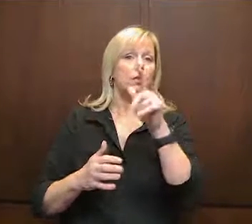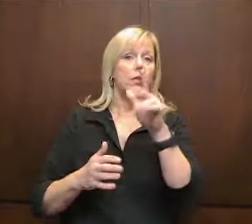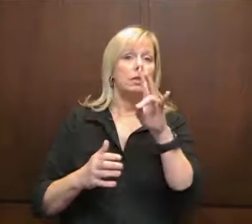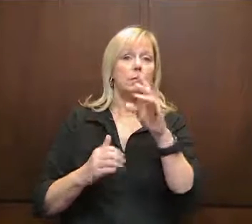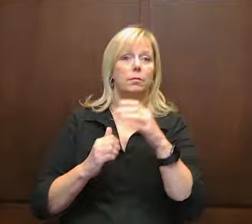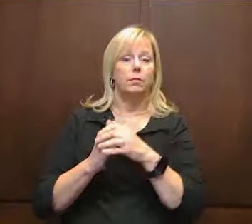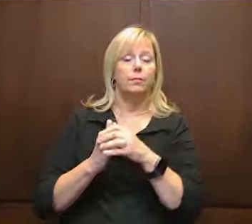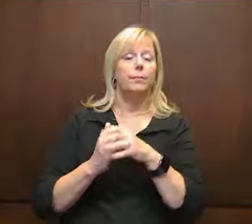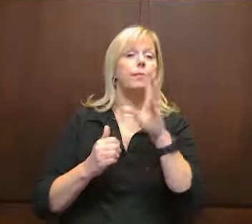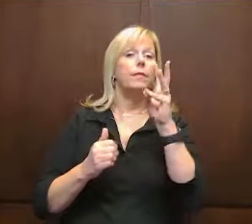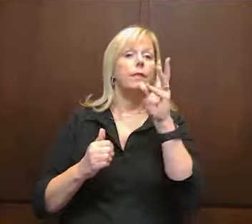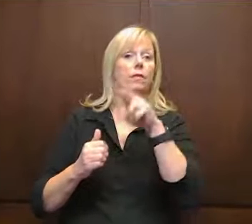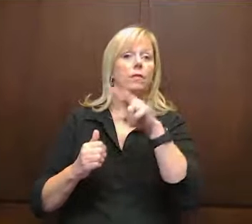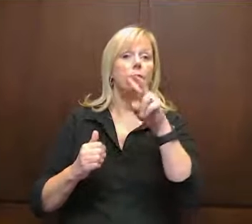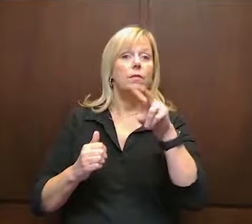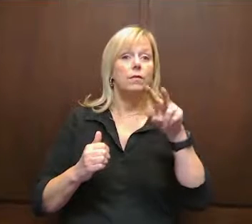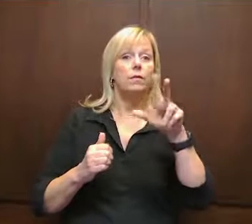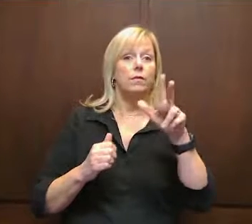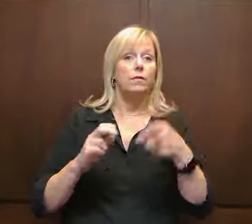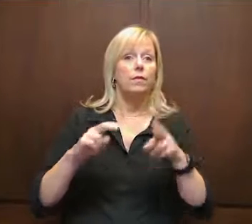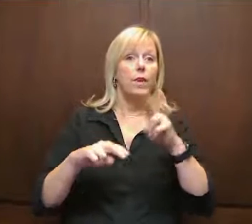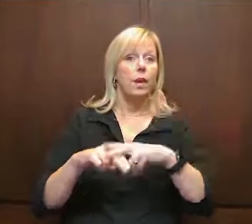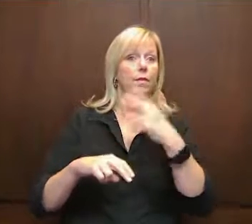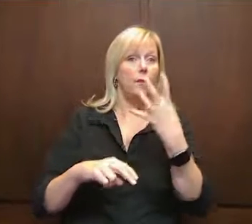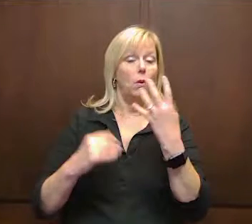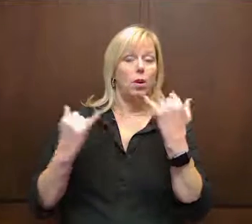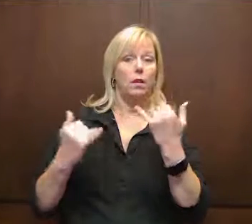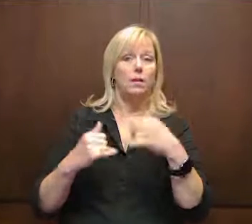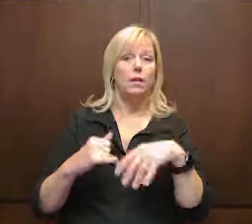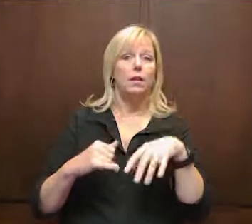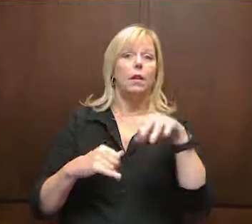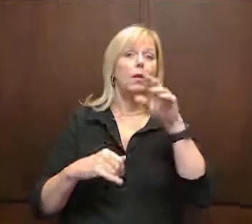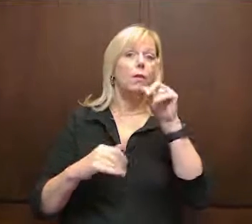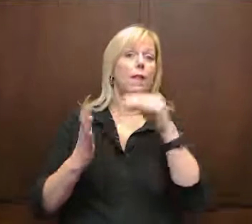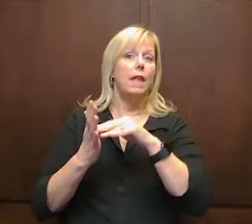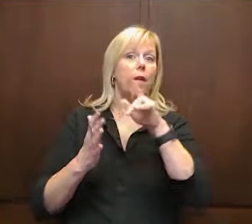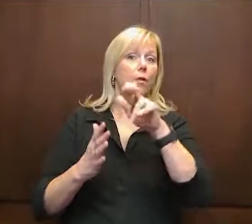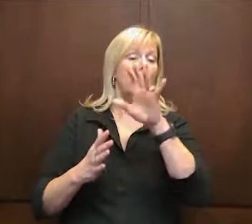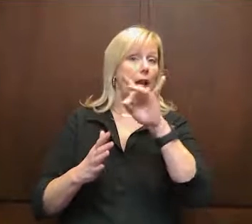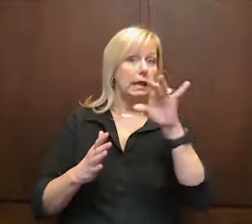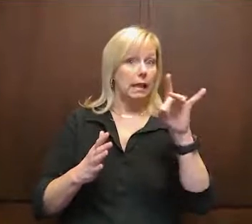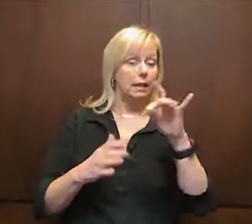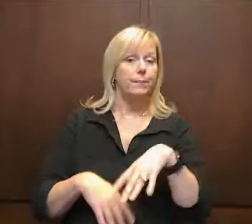2,227. 62223 up 4 to 1388.